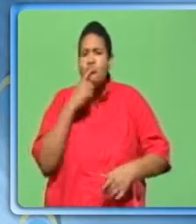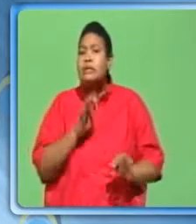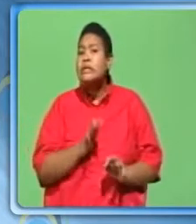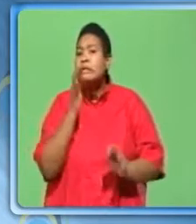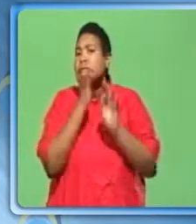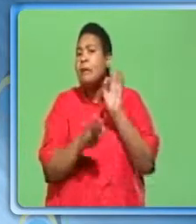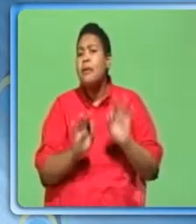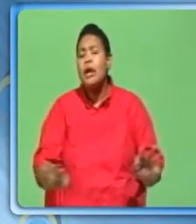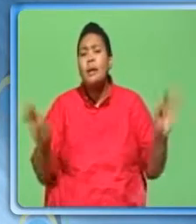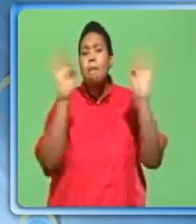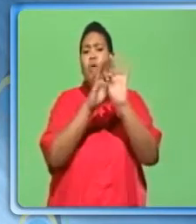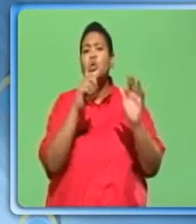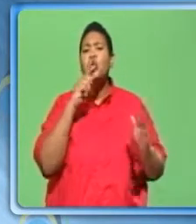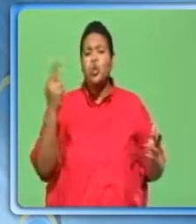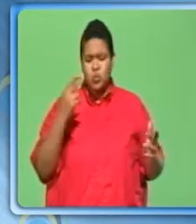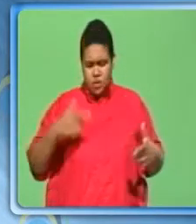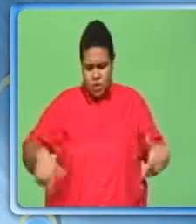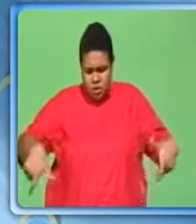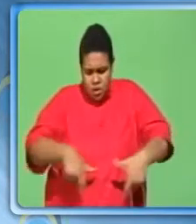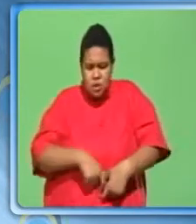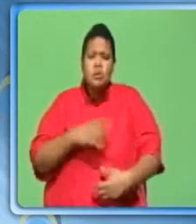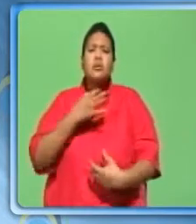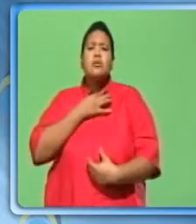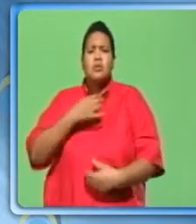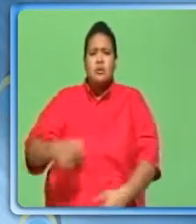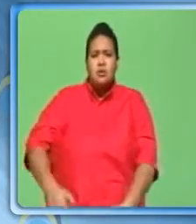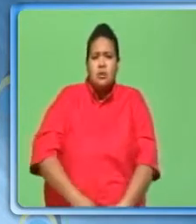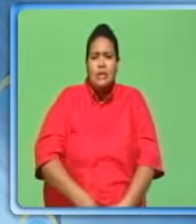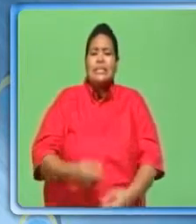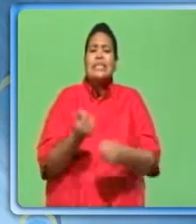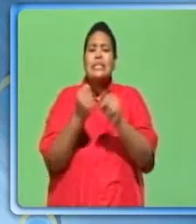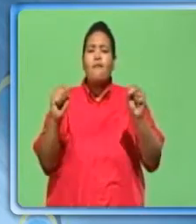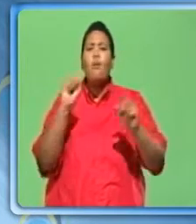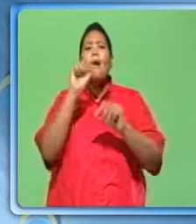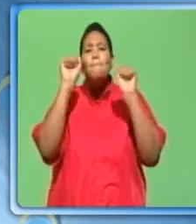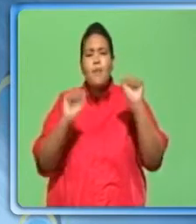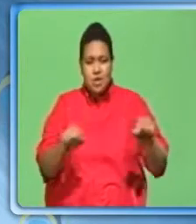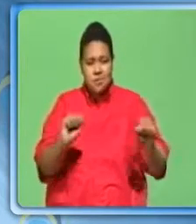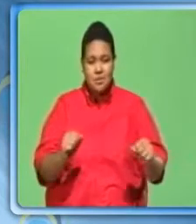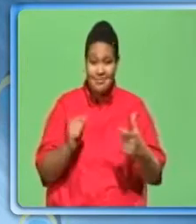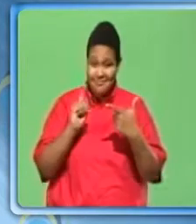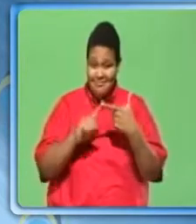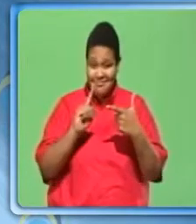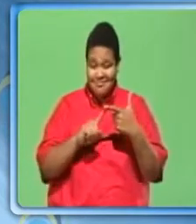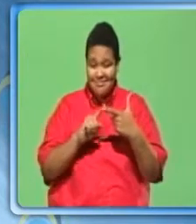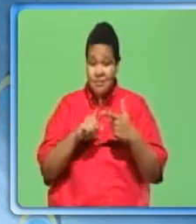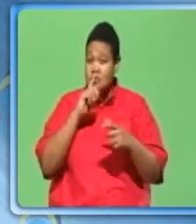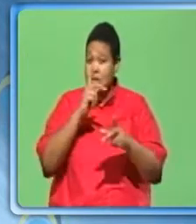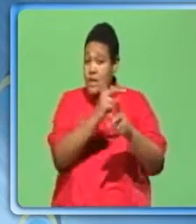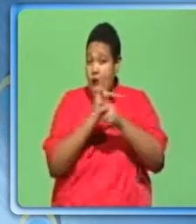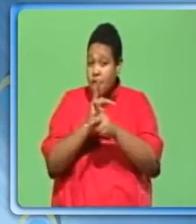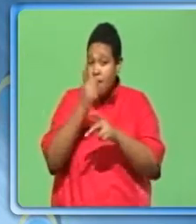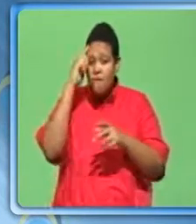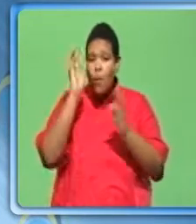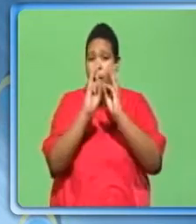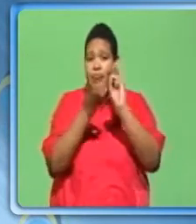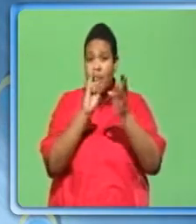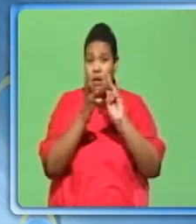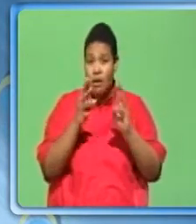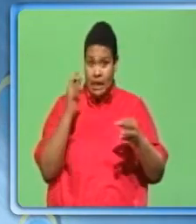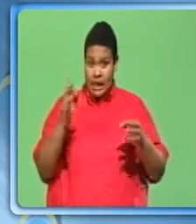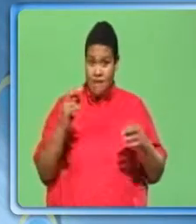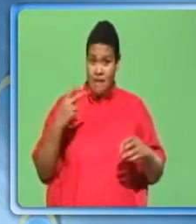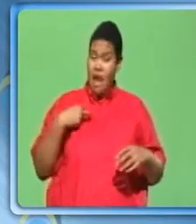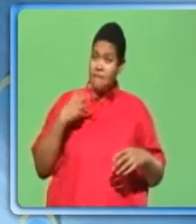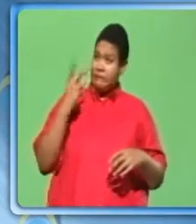important tip is to use safety harness where possible. 2. Precautions for the weather. If there